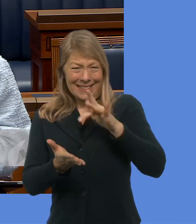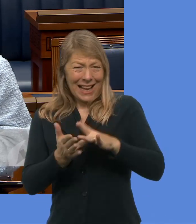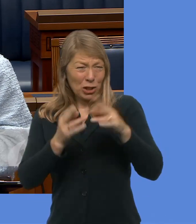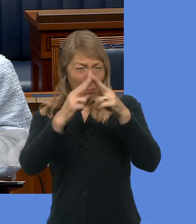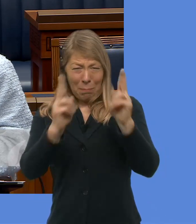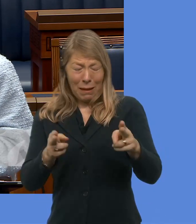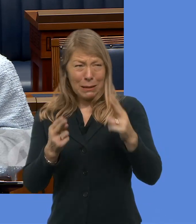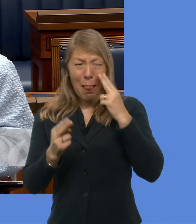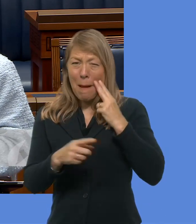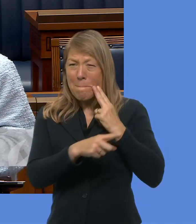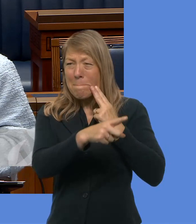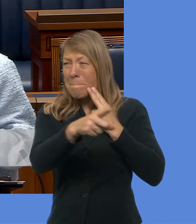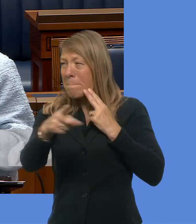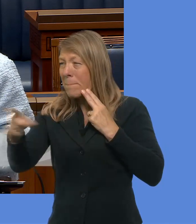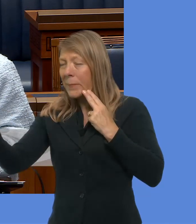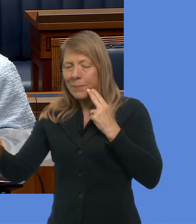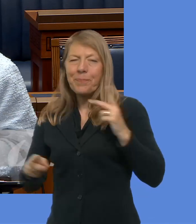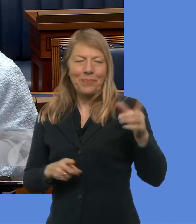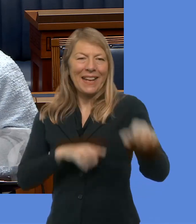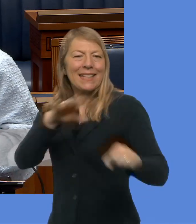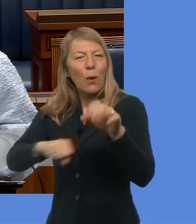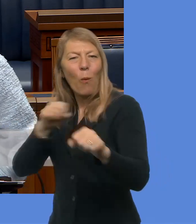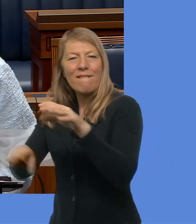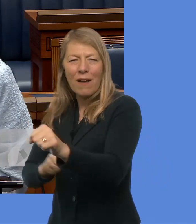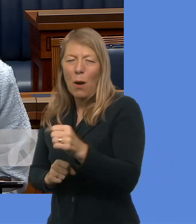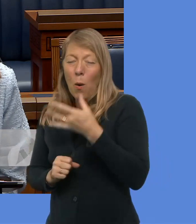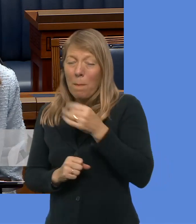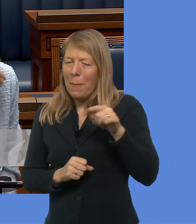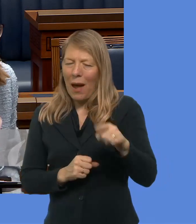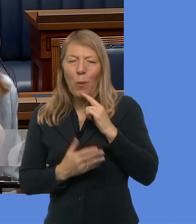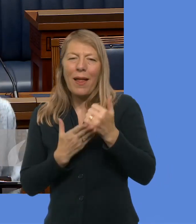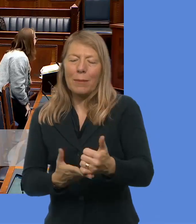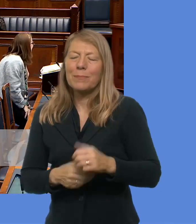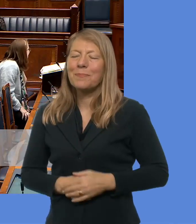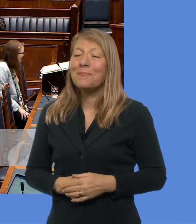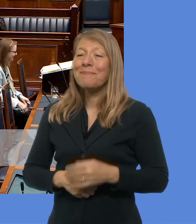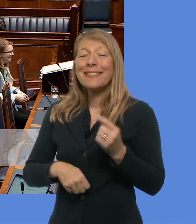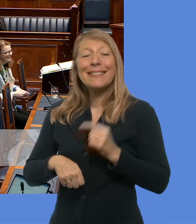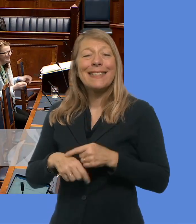scheme is more important now than ever to help new businesses to emerge. Time's up. Well done.